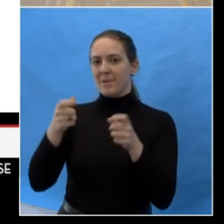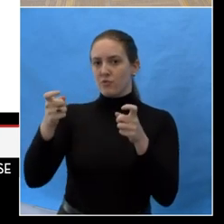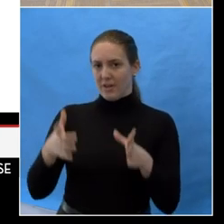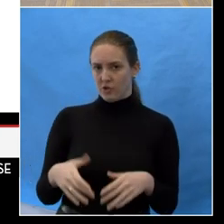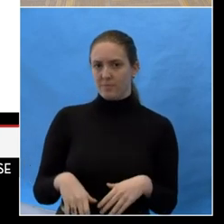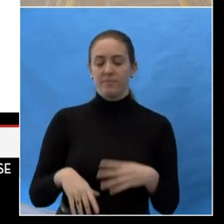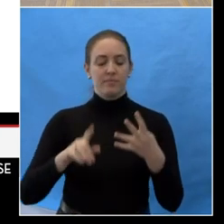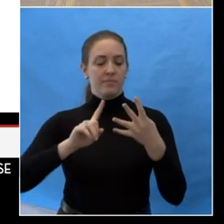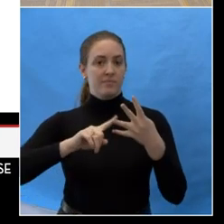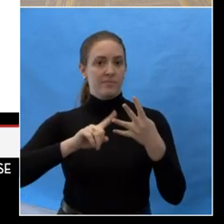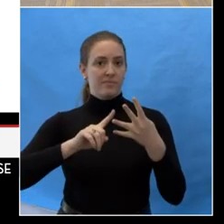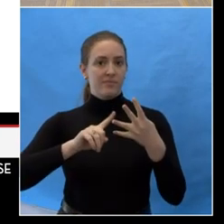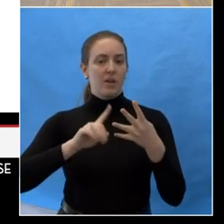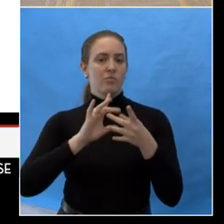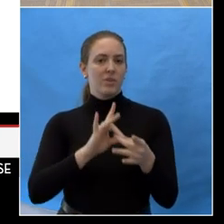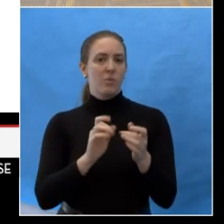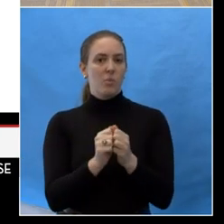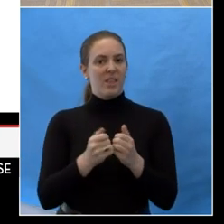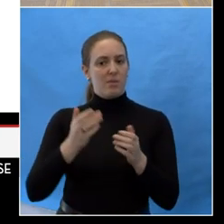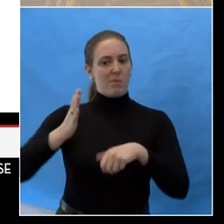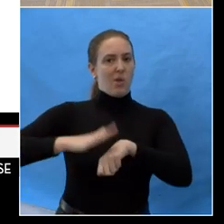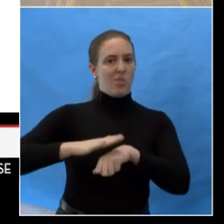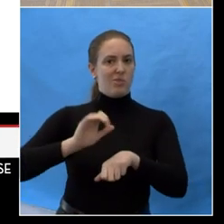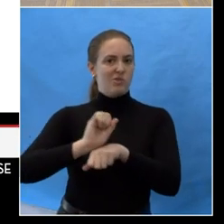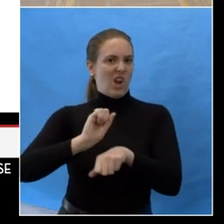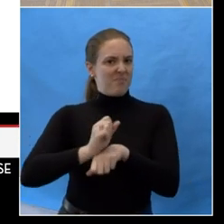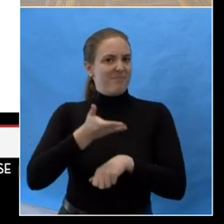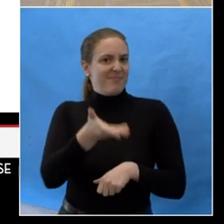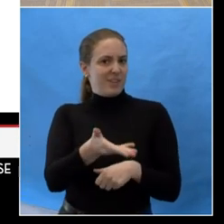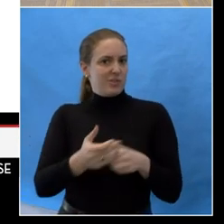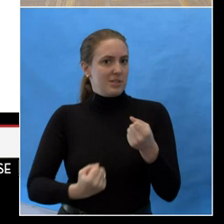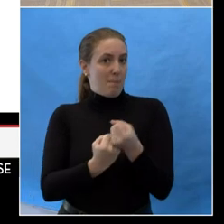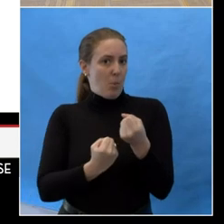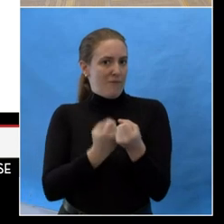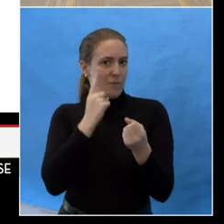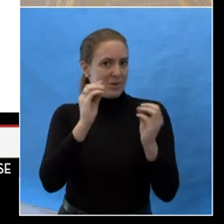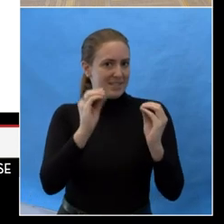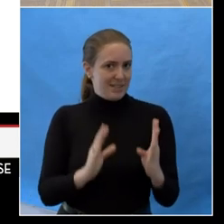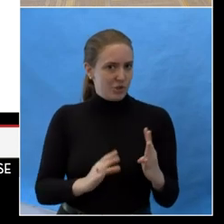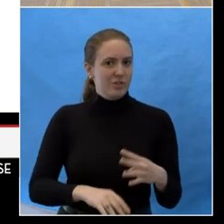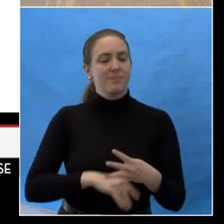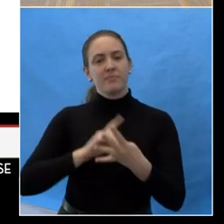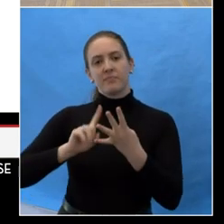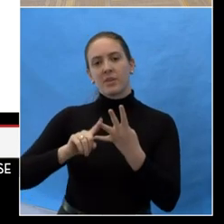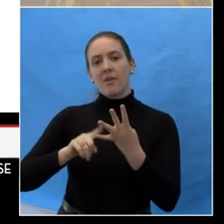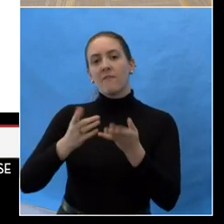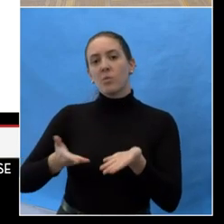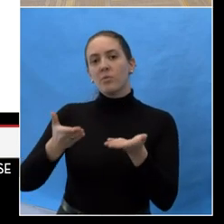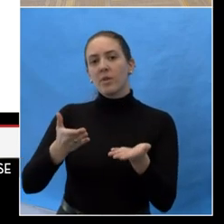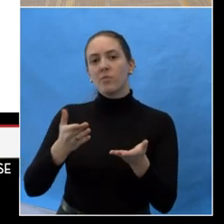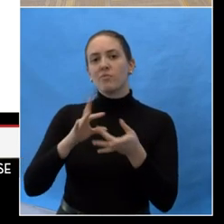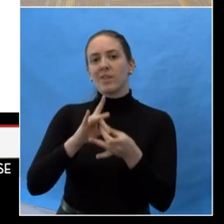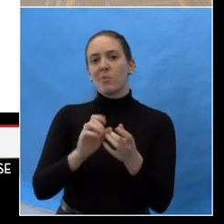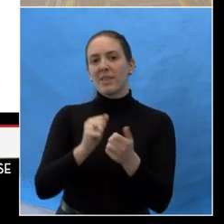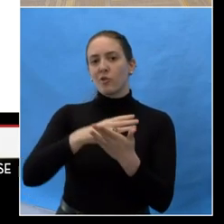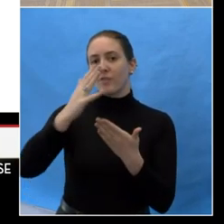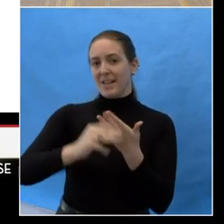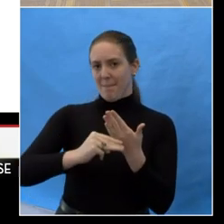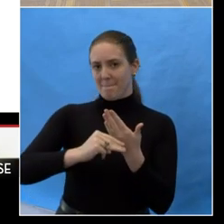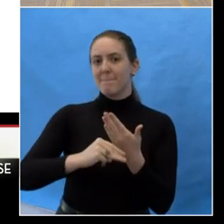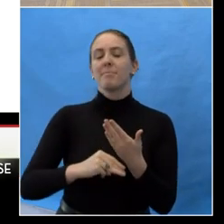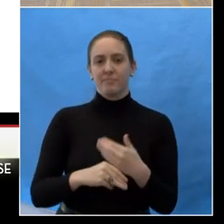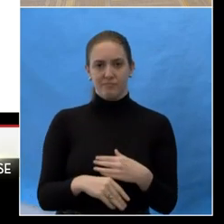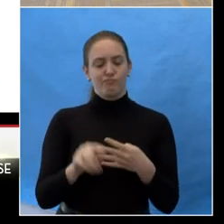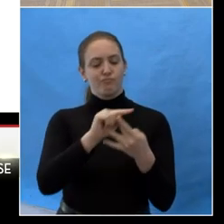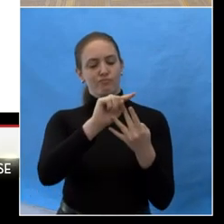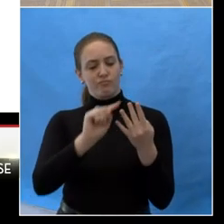recommendation focuses on on-the-job support for teachers, and the fourth recommendation addresses curricular materials. In conjunction with each